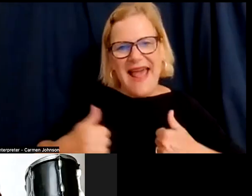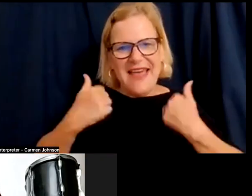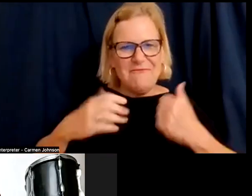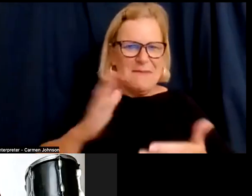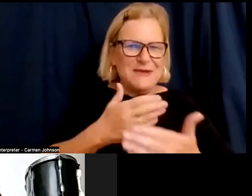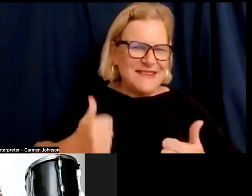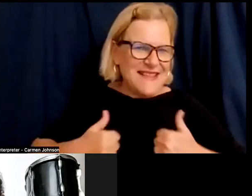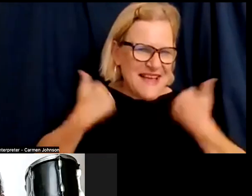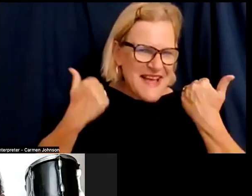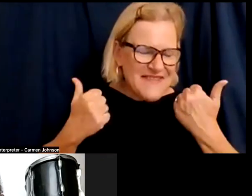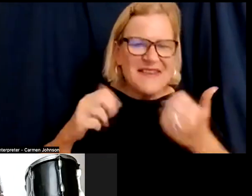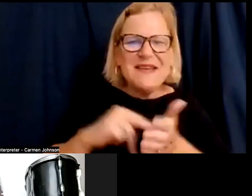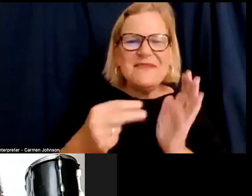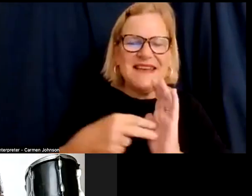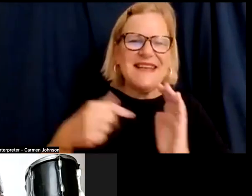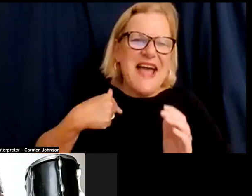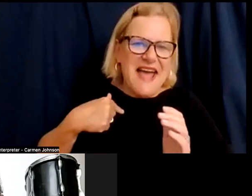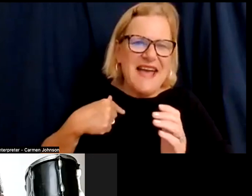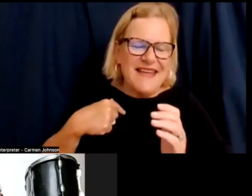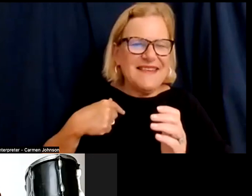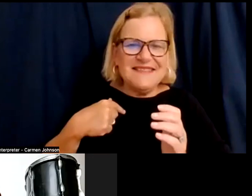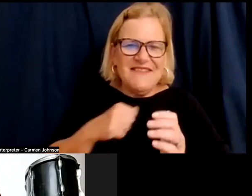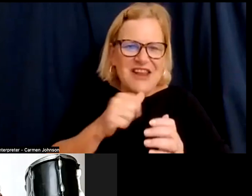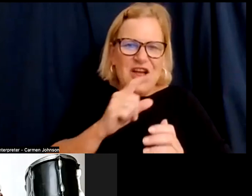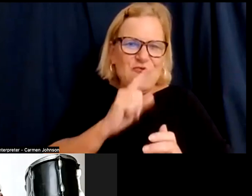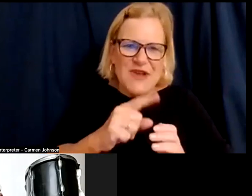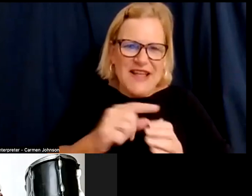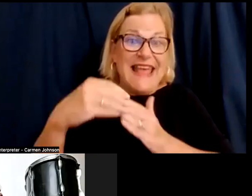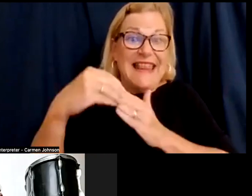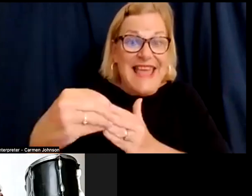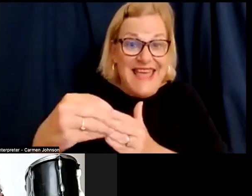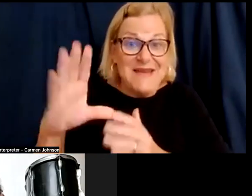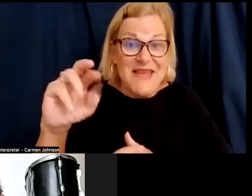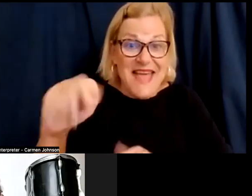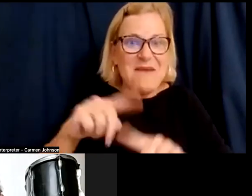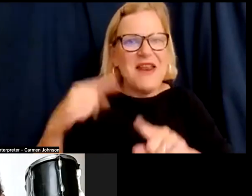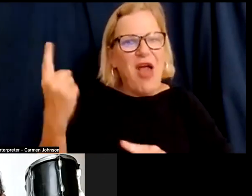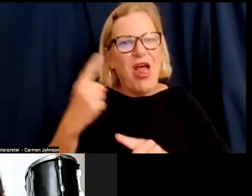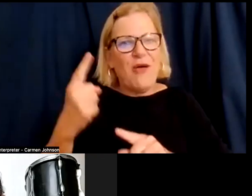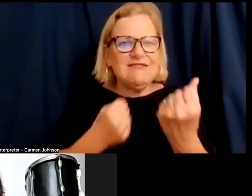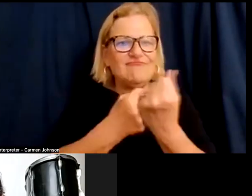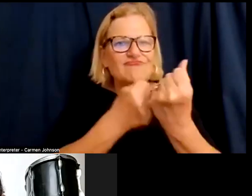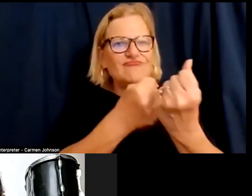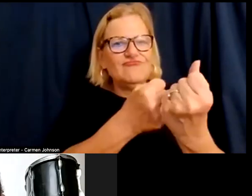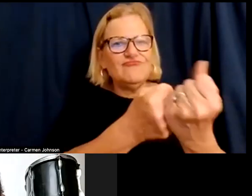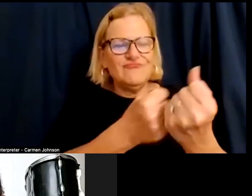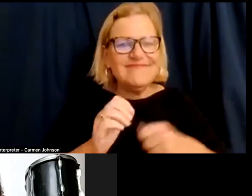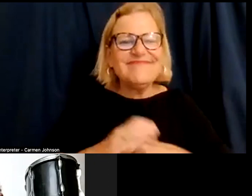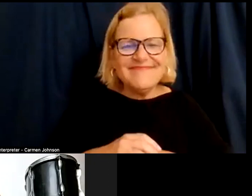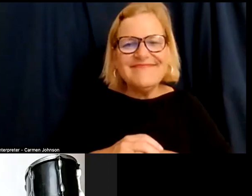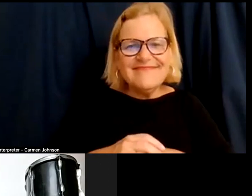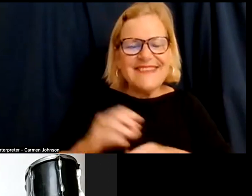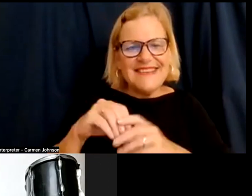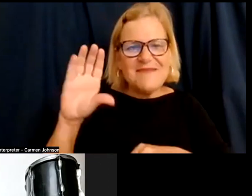life, meaning that I haven't really led bands, but I've always been in the position of being a support person in